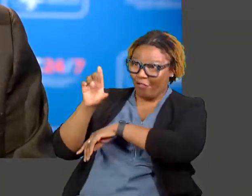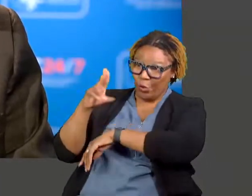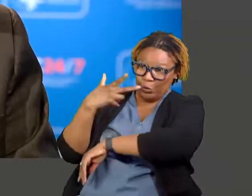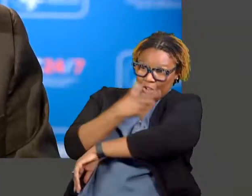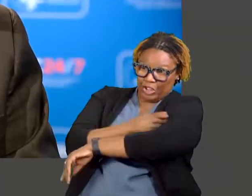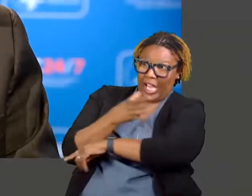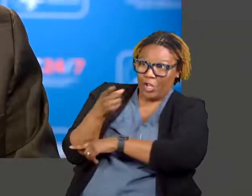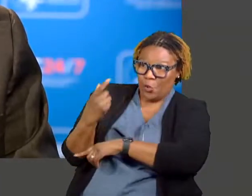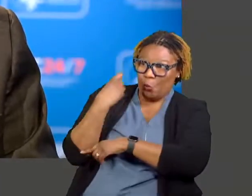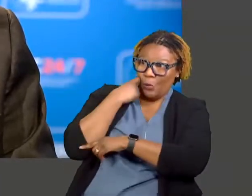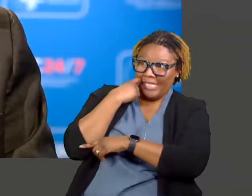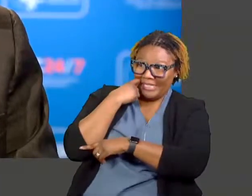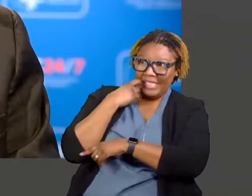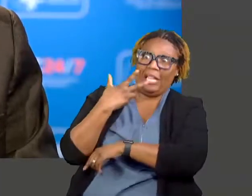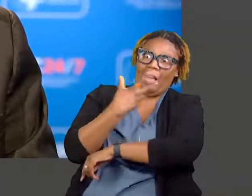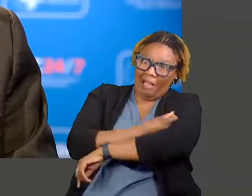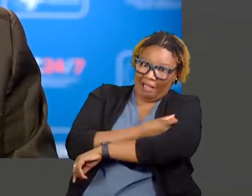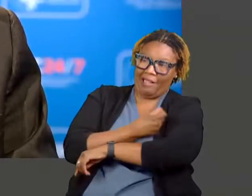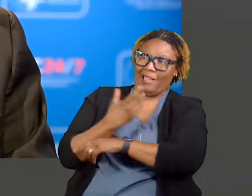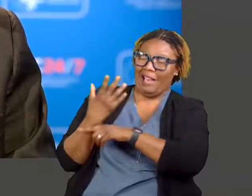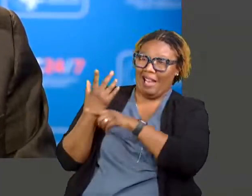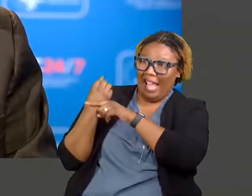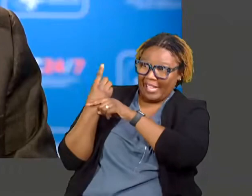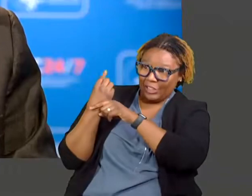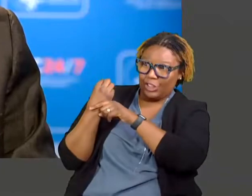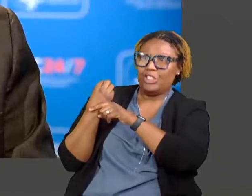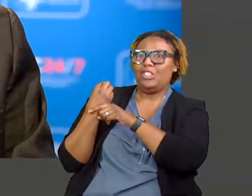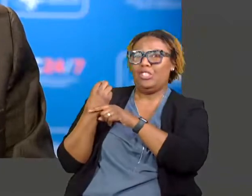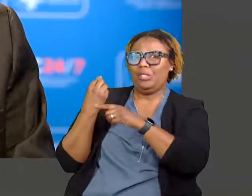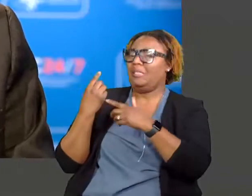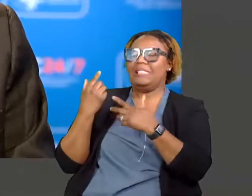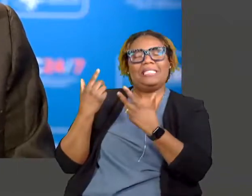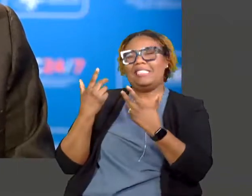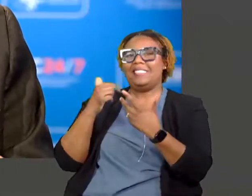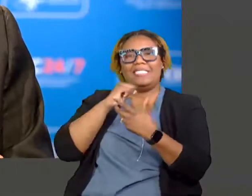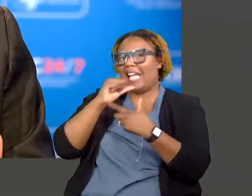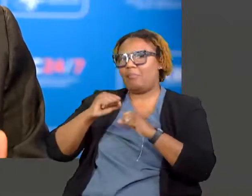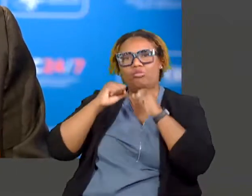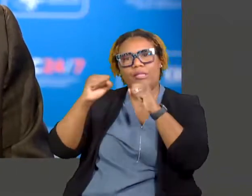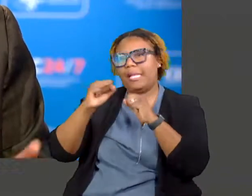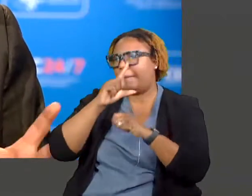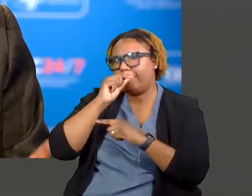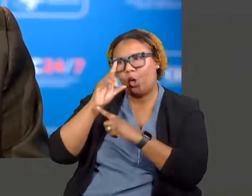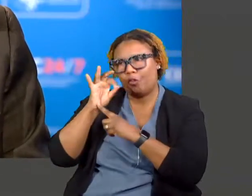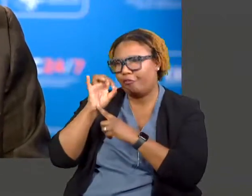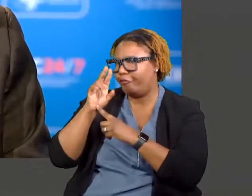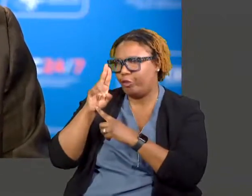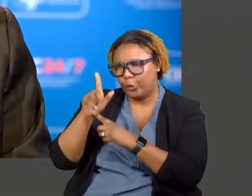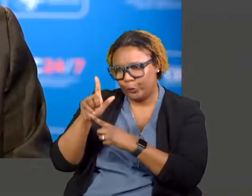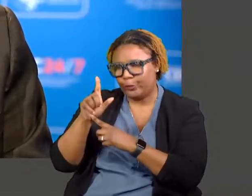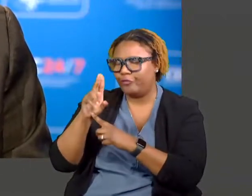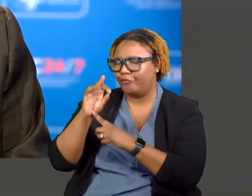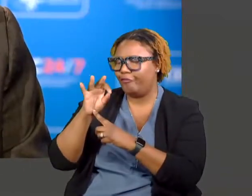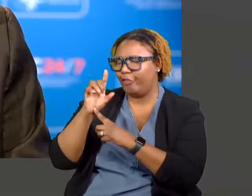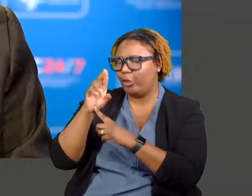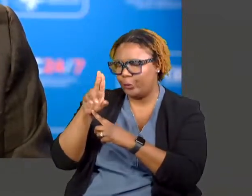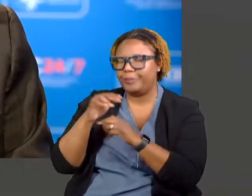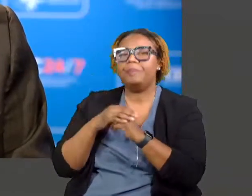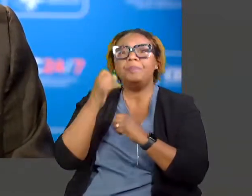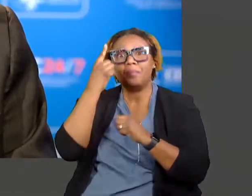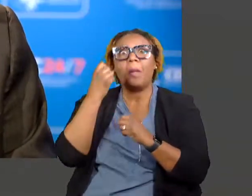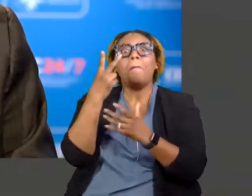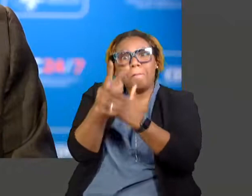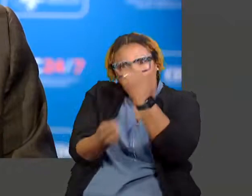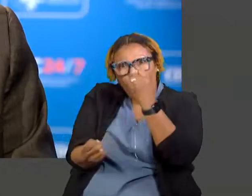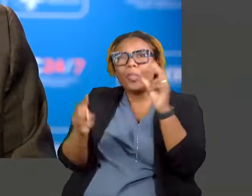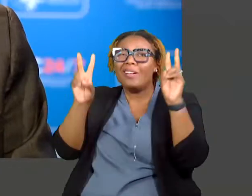job at protecting you against what we're talking about here, avian flu. And that's because even though they both are flus and are basically the